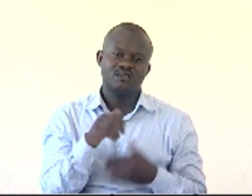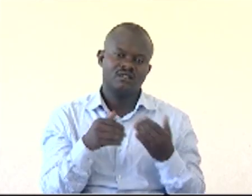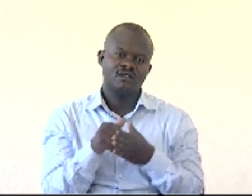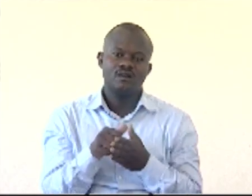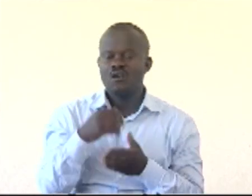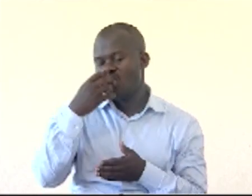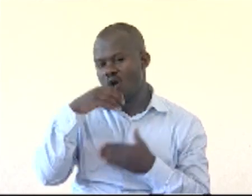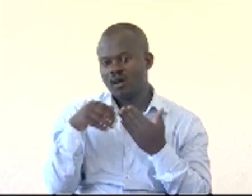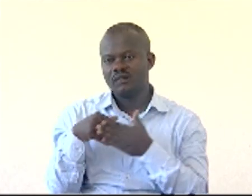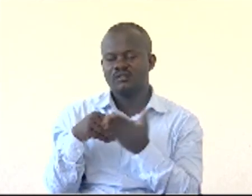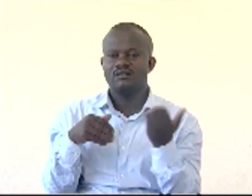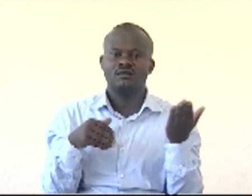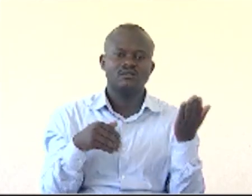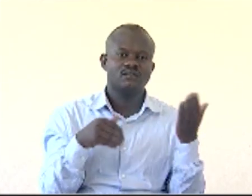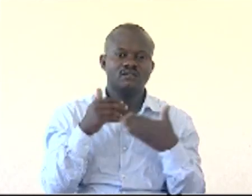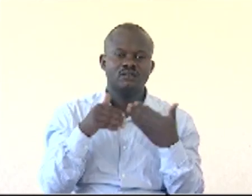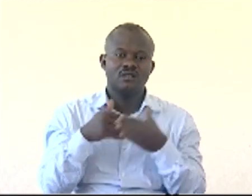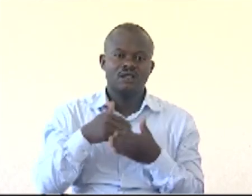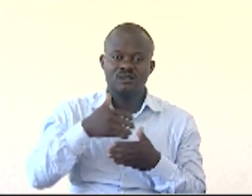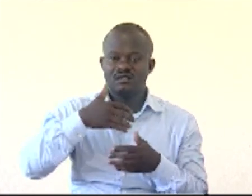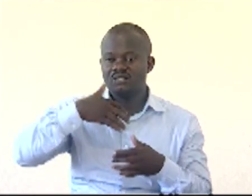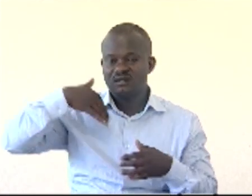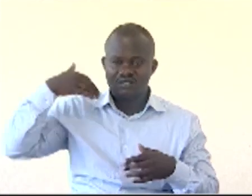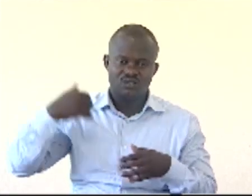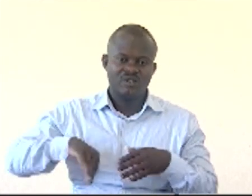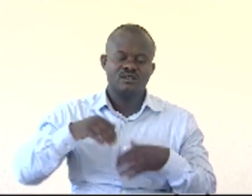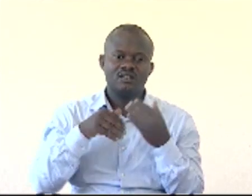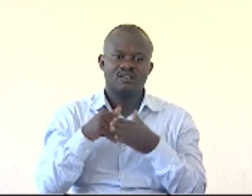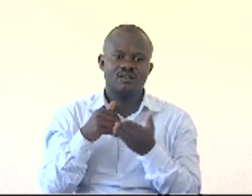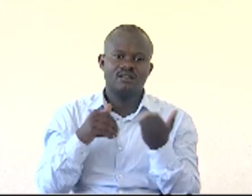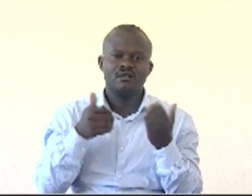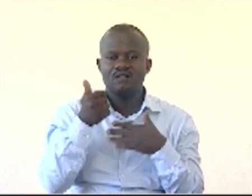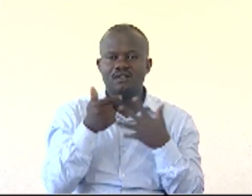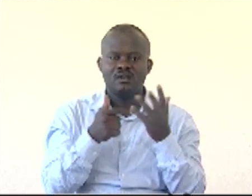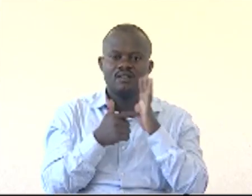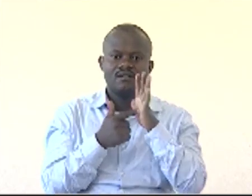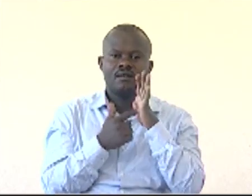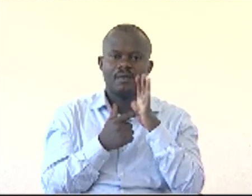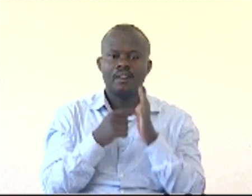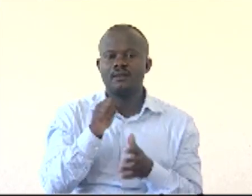Fever, night sweats, and chills. These are the symptoms